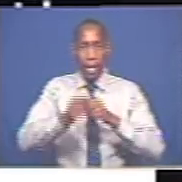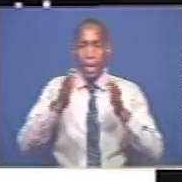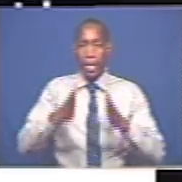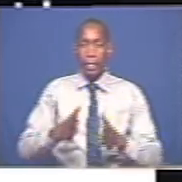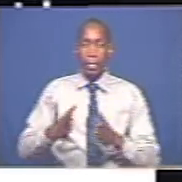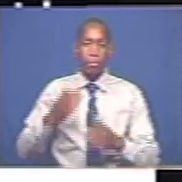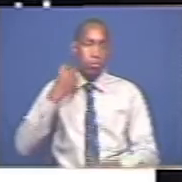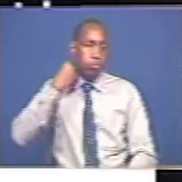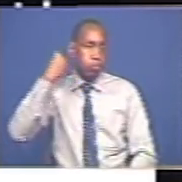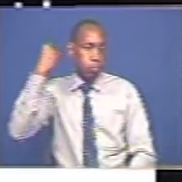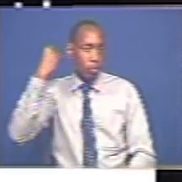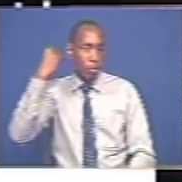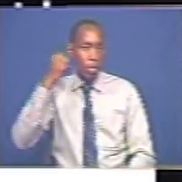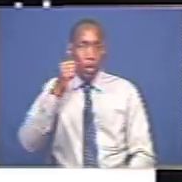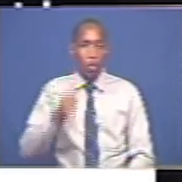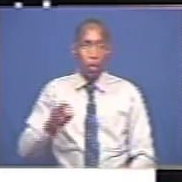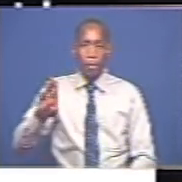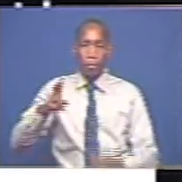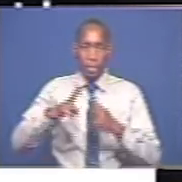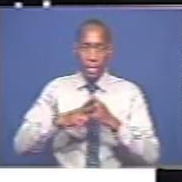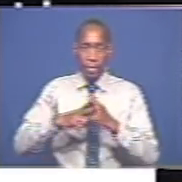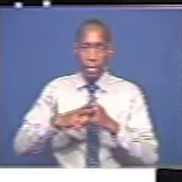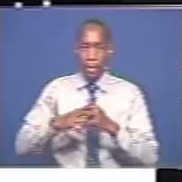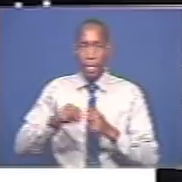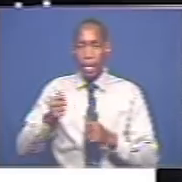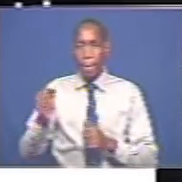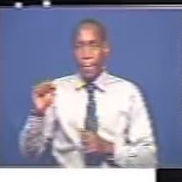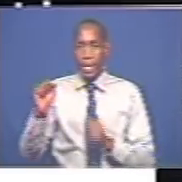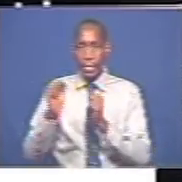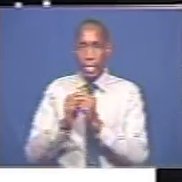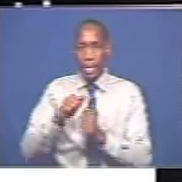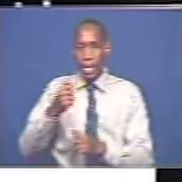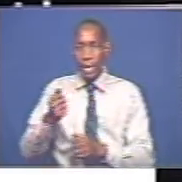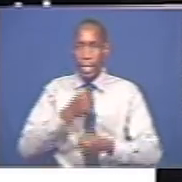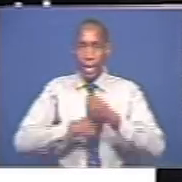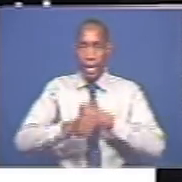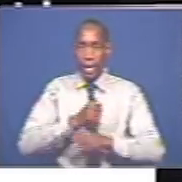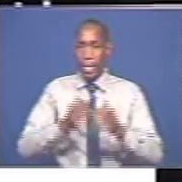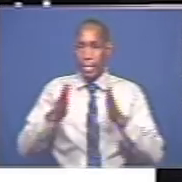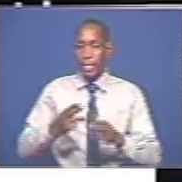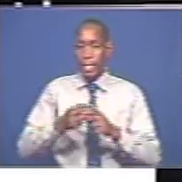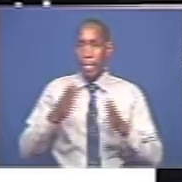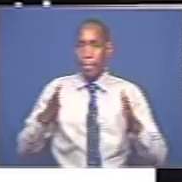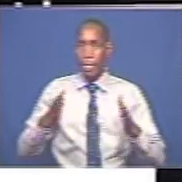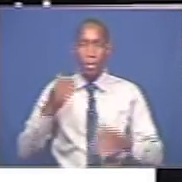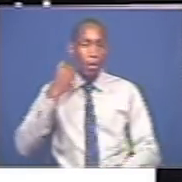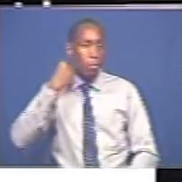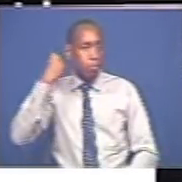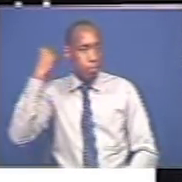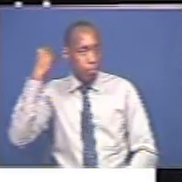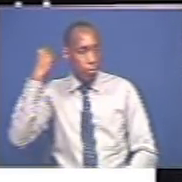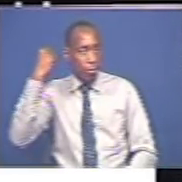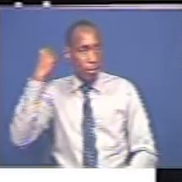committed suicide at the age of 47. May 10th, a 16-year-old son to famous actor David Lubreva also committed suicide.